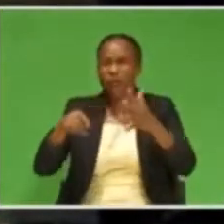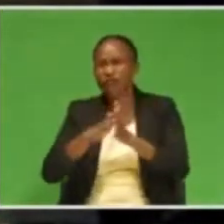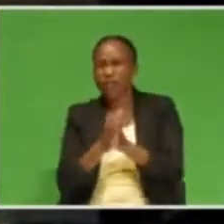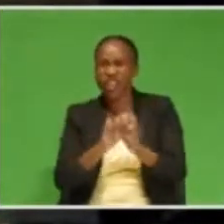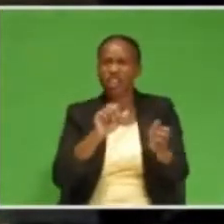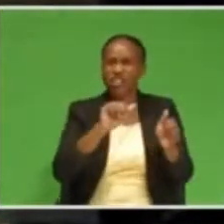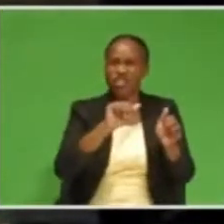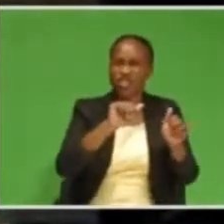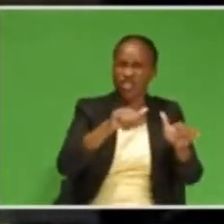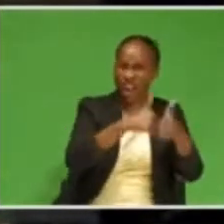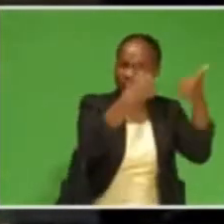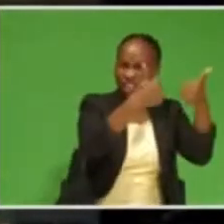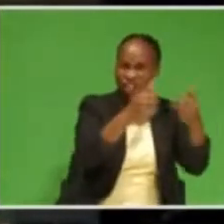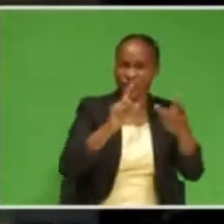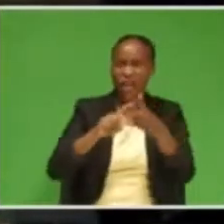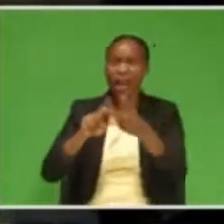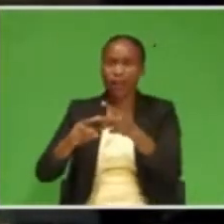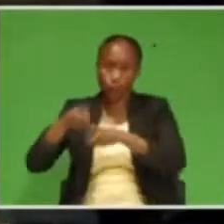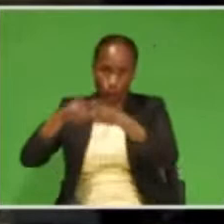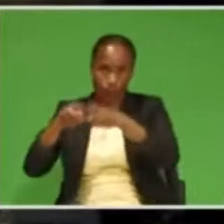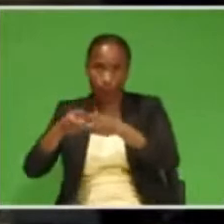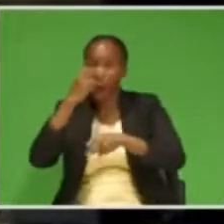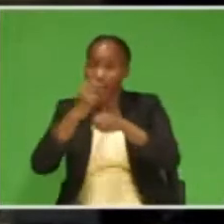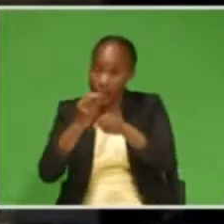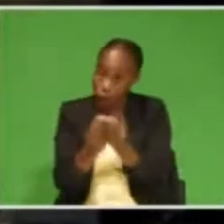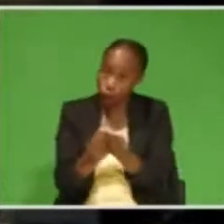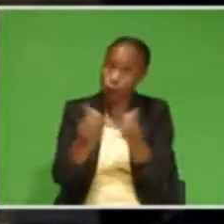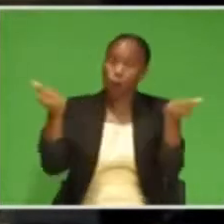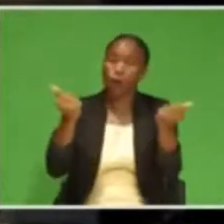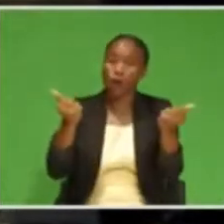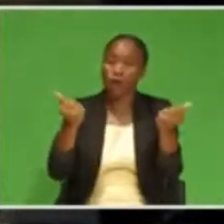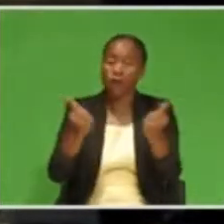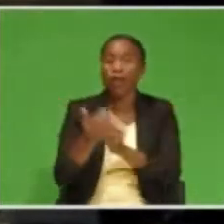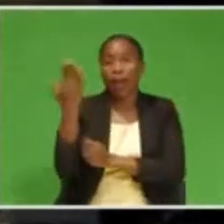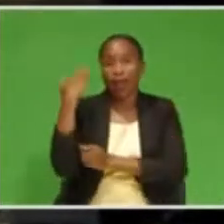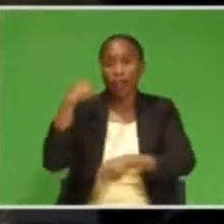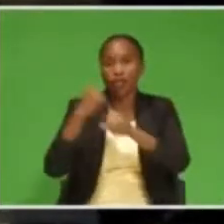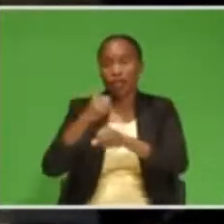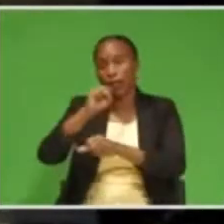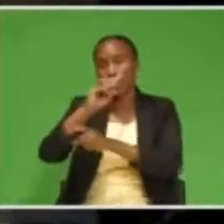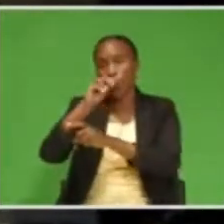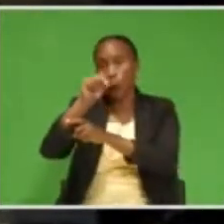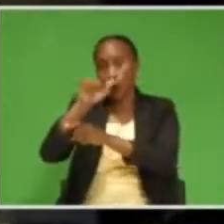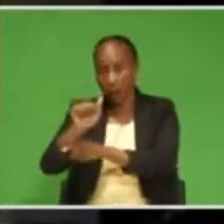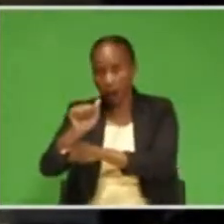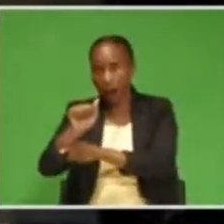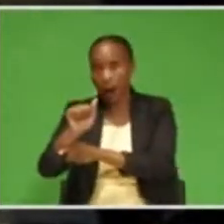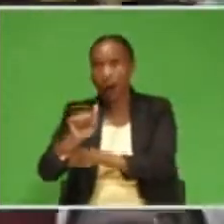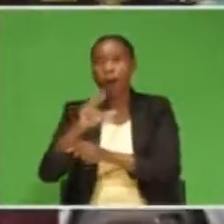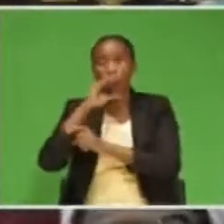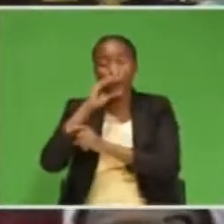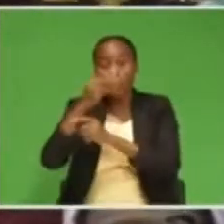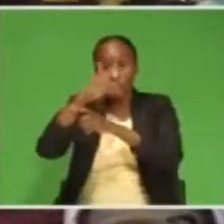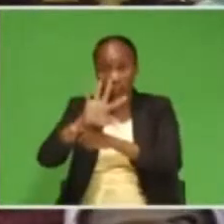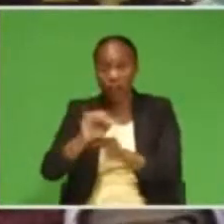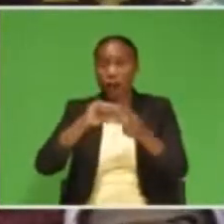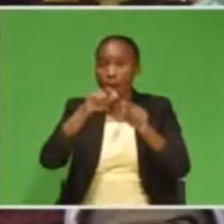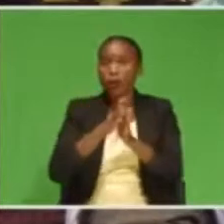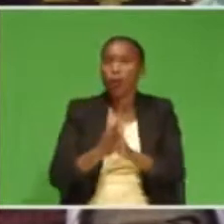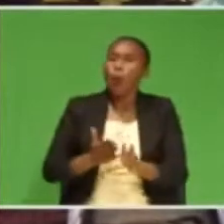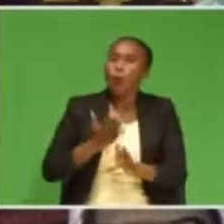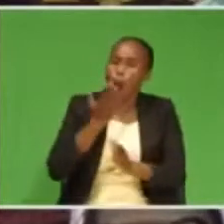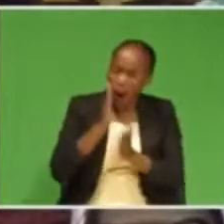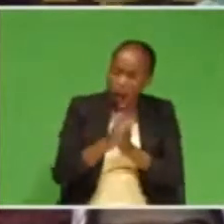problem, but we need to address it. In the State of the Nation address last year, we spoke of our intention